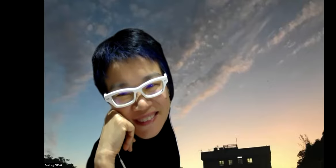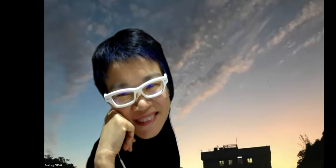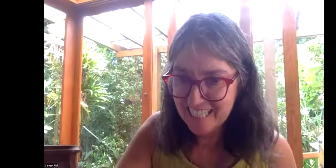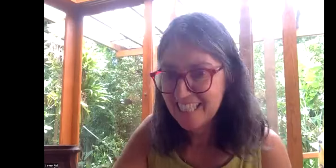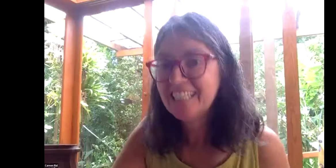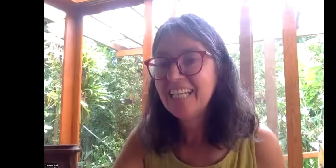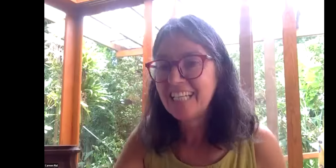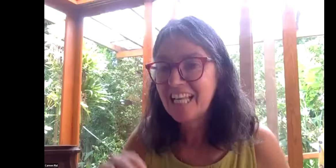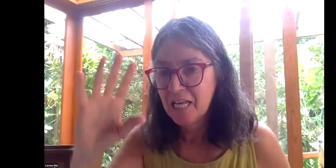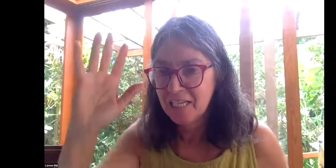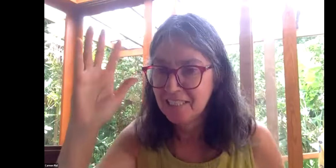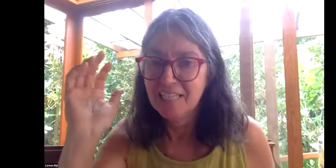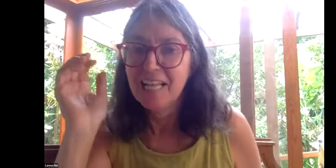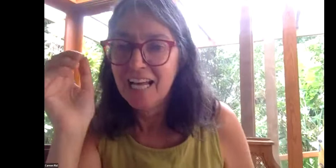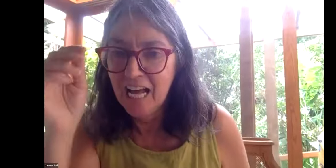Okay.